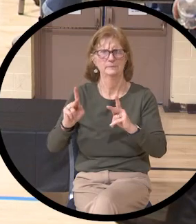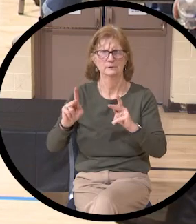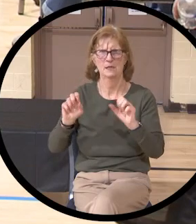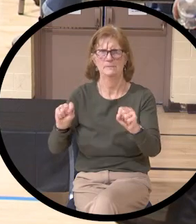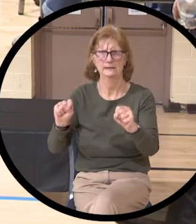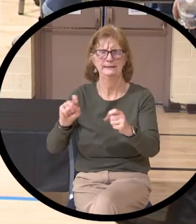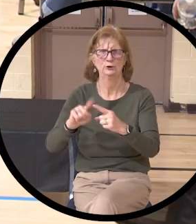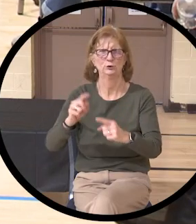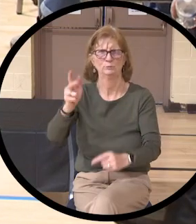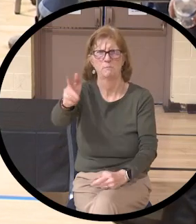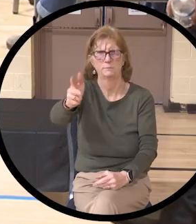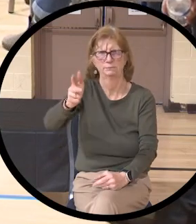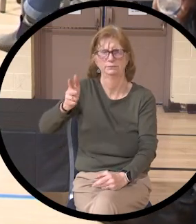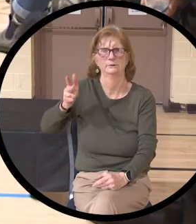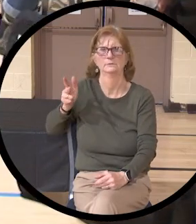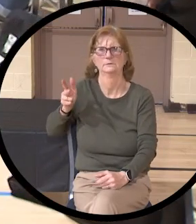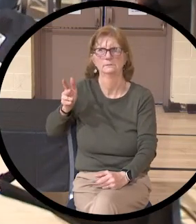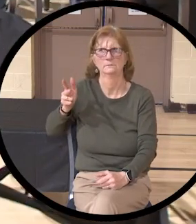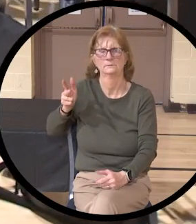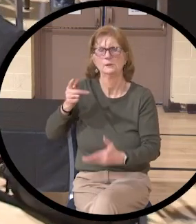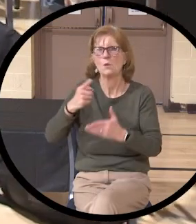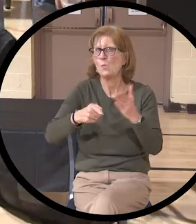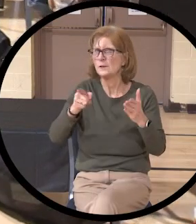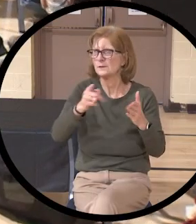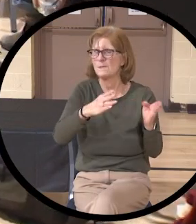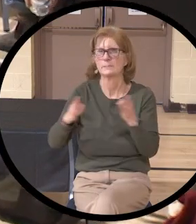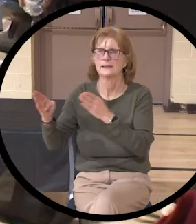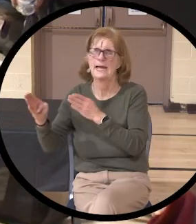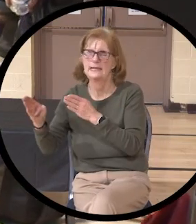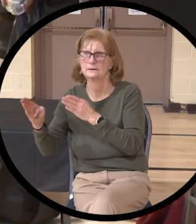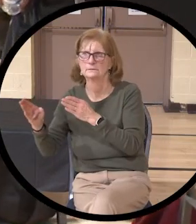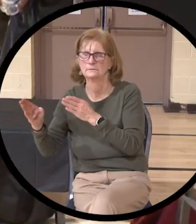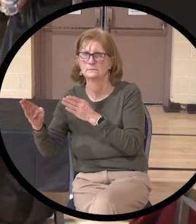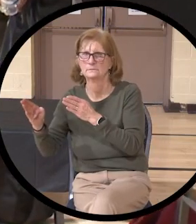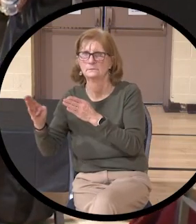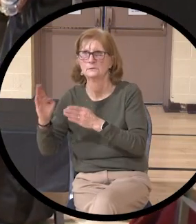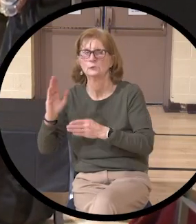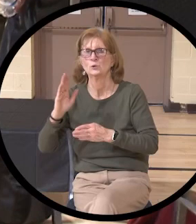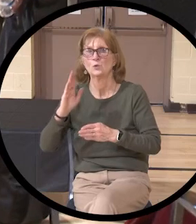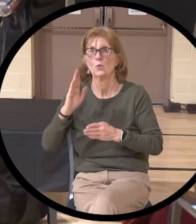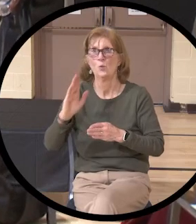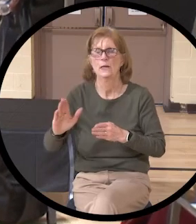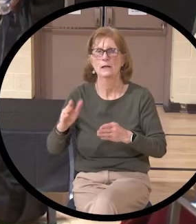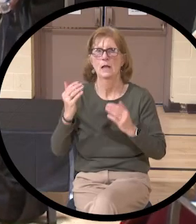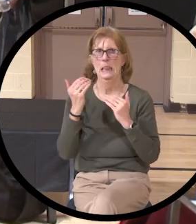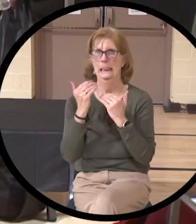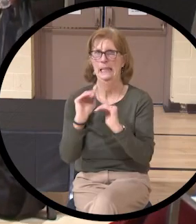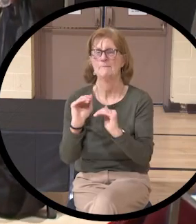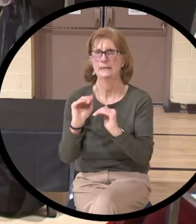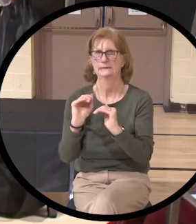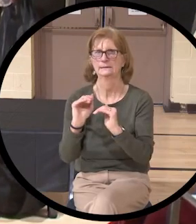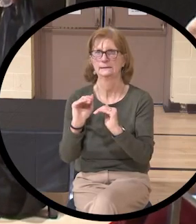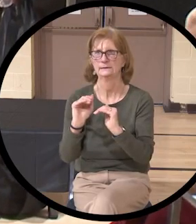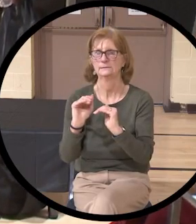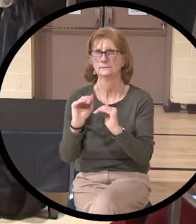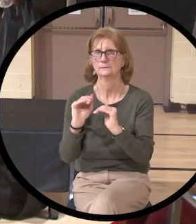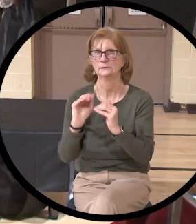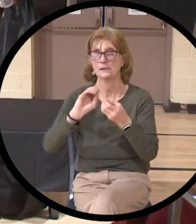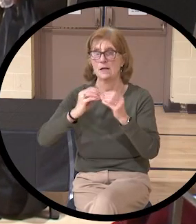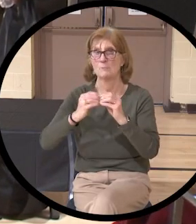this parking situation, which the plan will greatly increase basically limited ability to park?